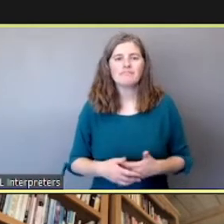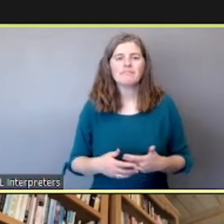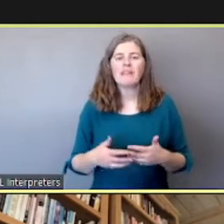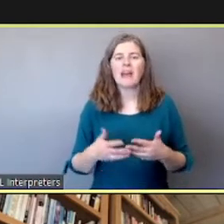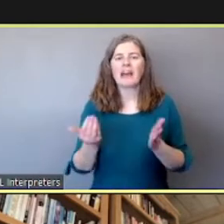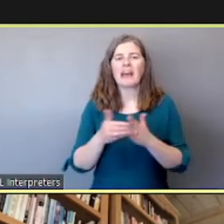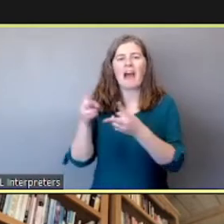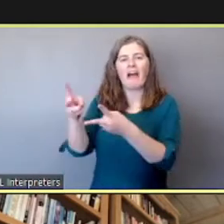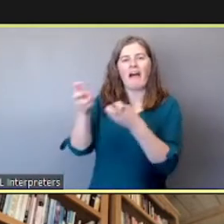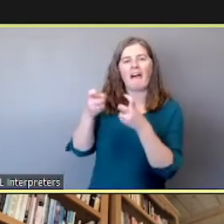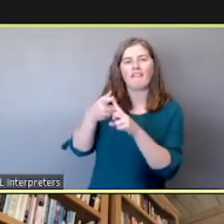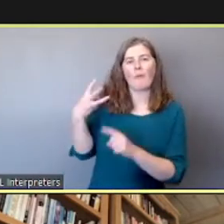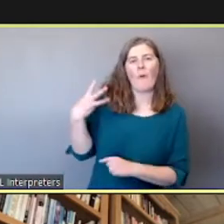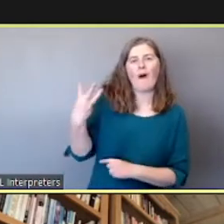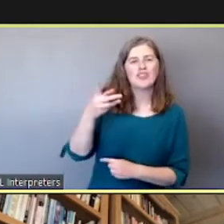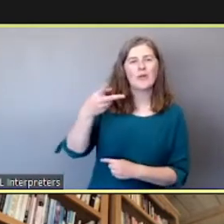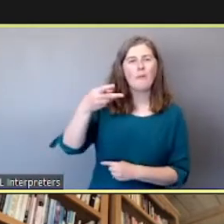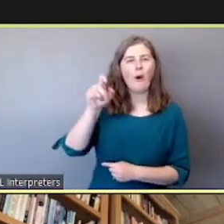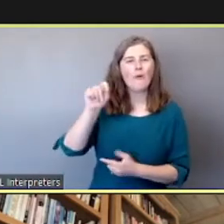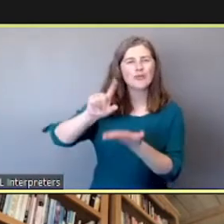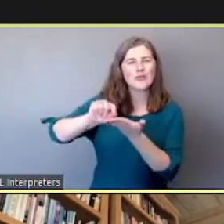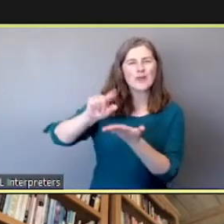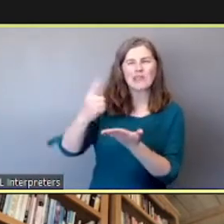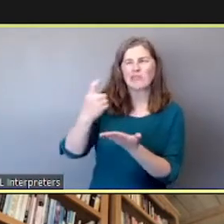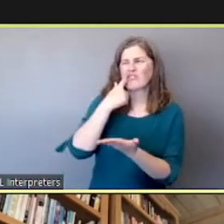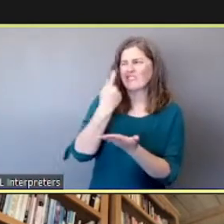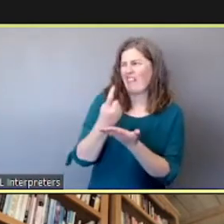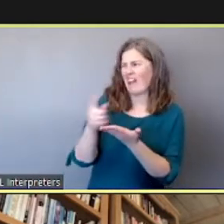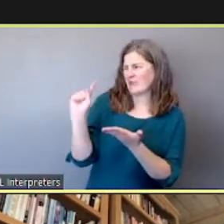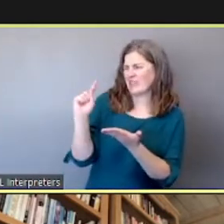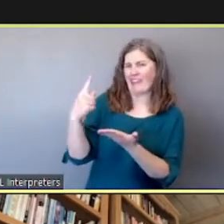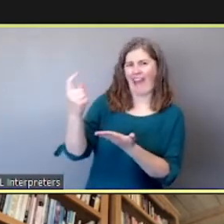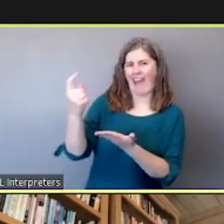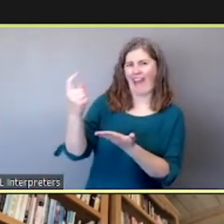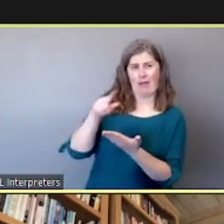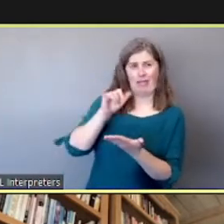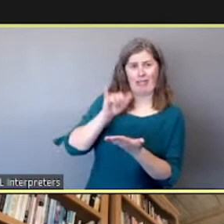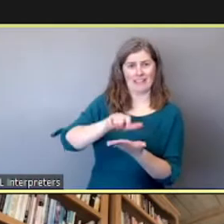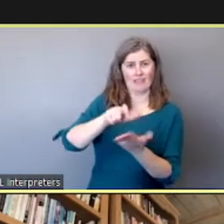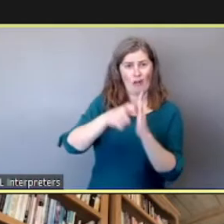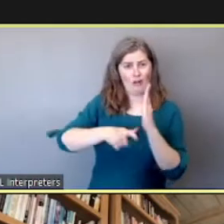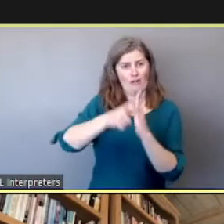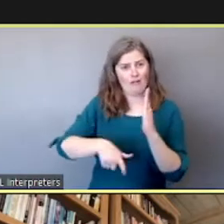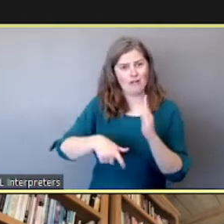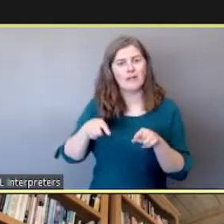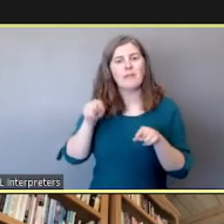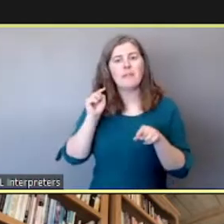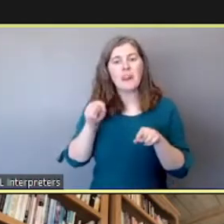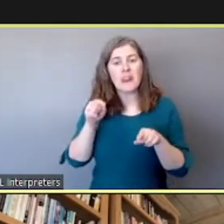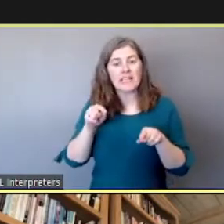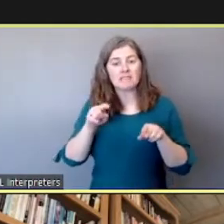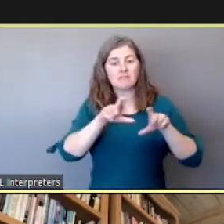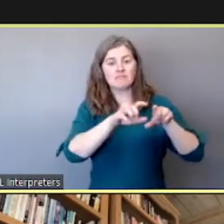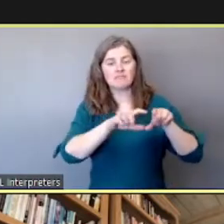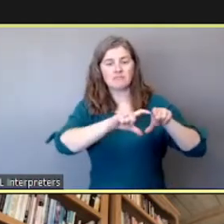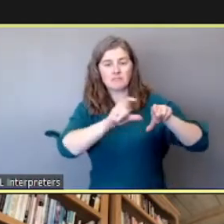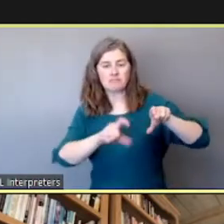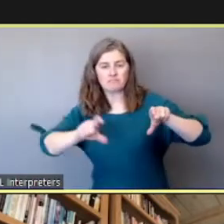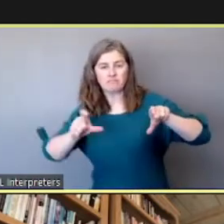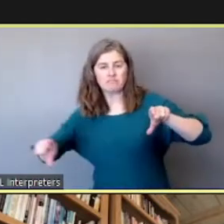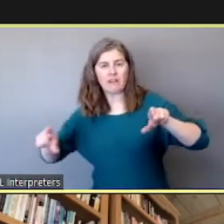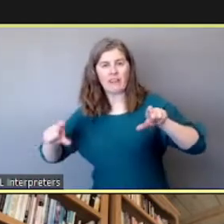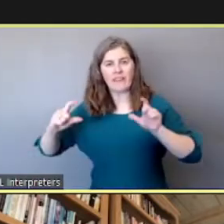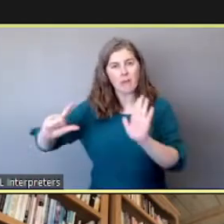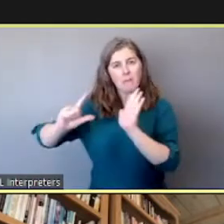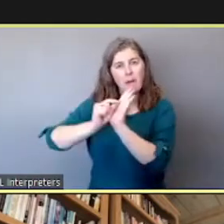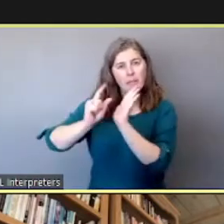Post. Someone asked me about it this week. This is a running set of curves that they